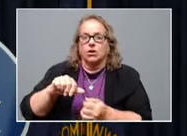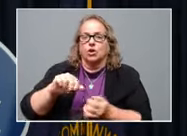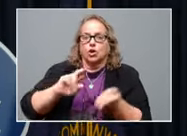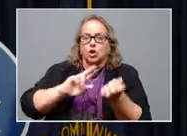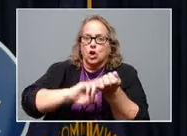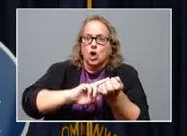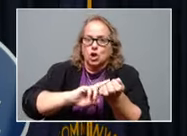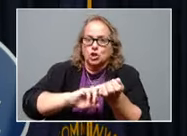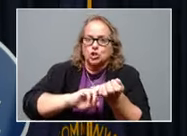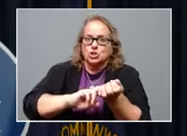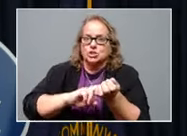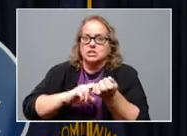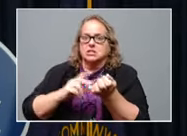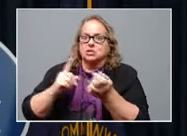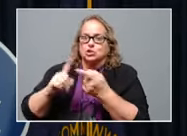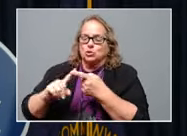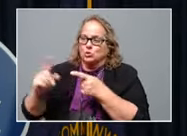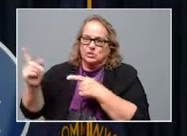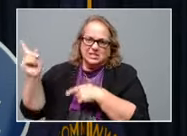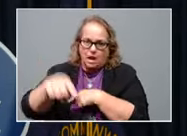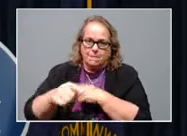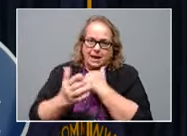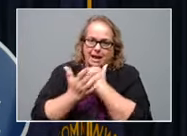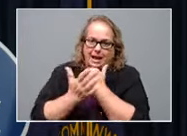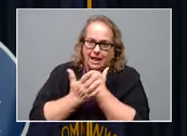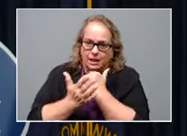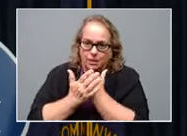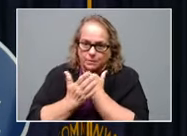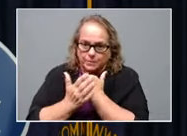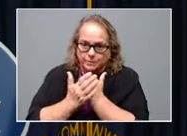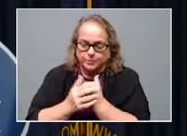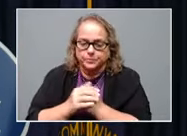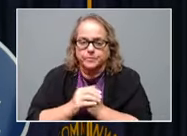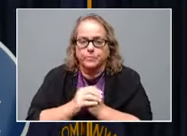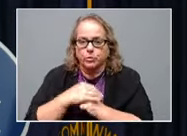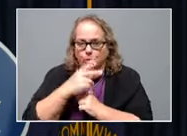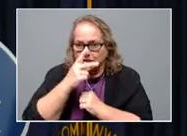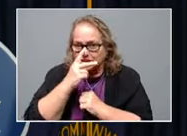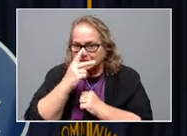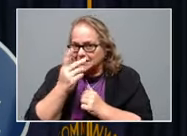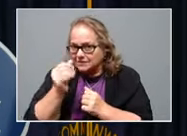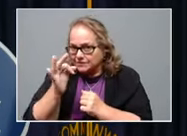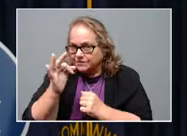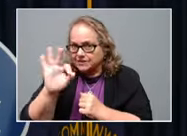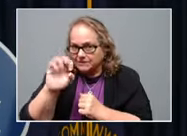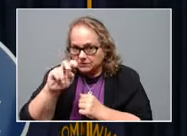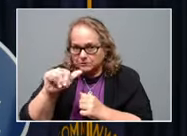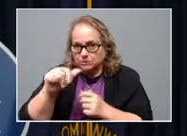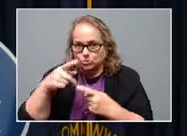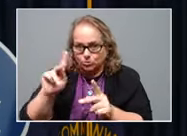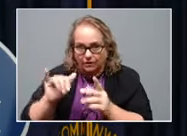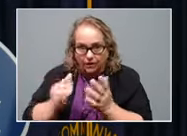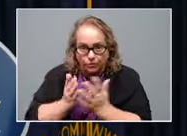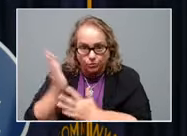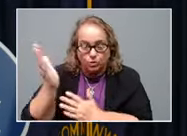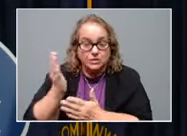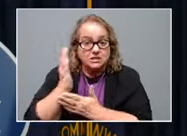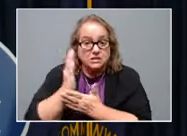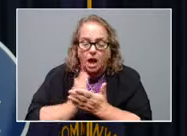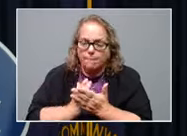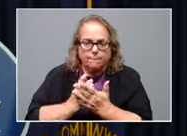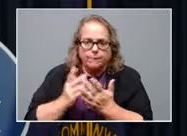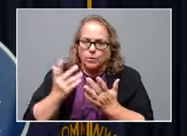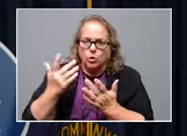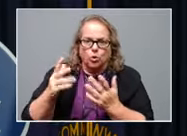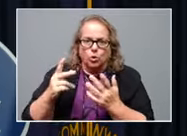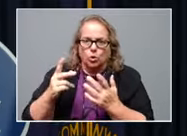that moves through, but the ones that are critical in their staffing shortages, some it has gotten worse and worse